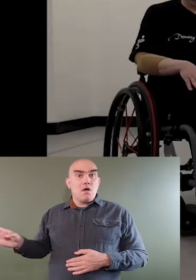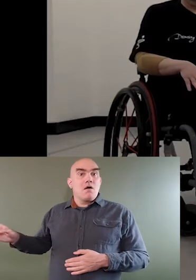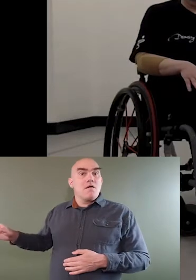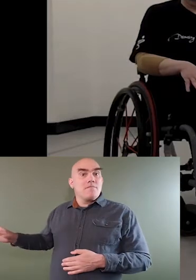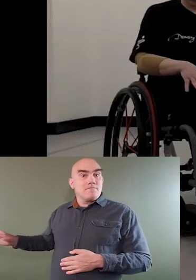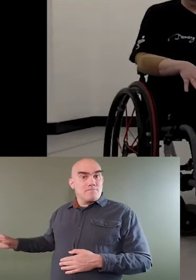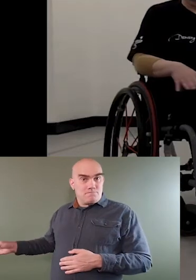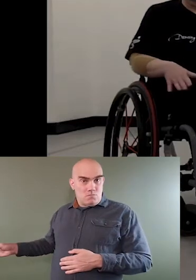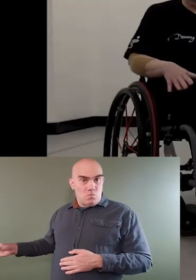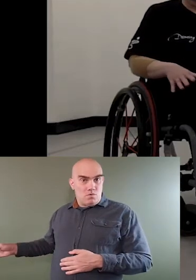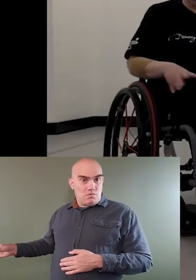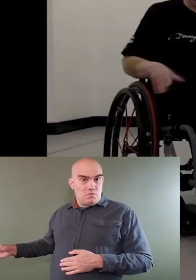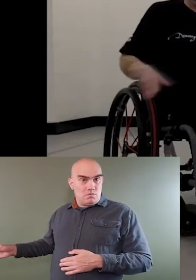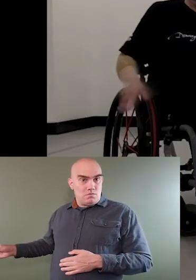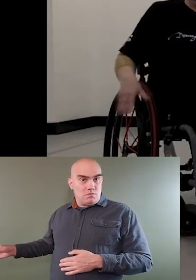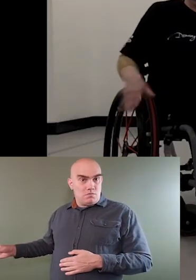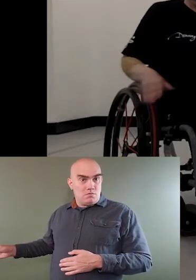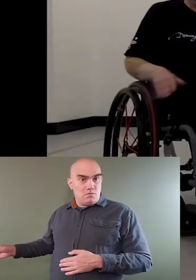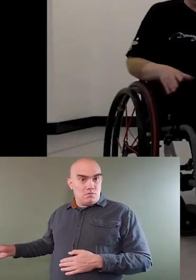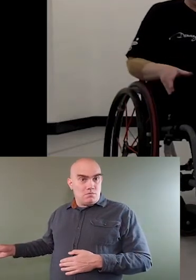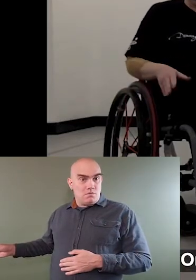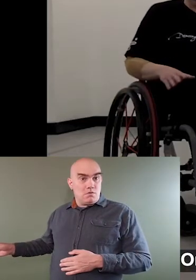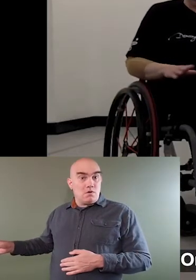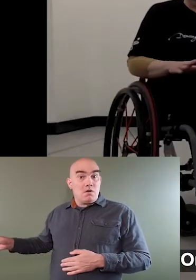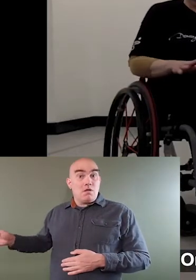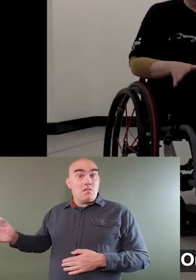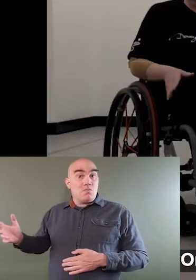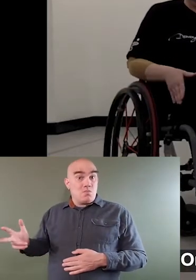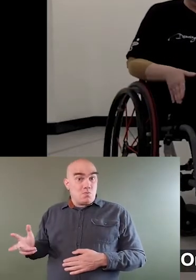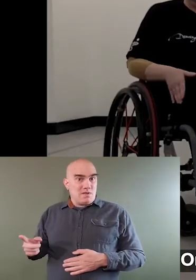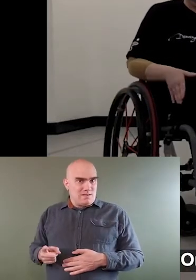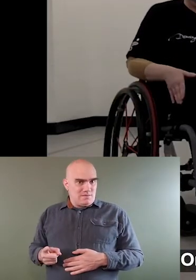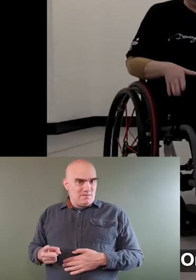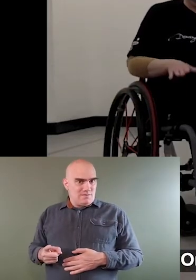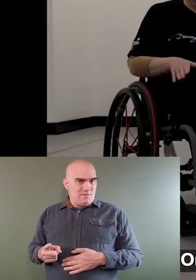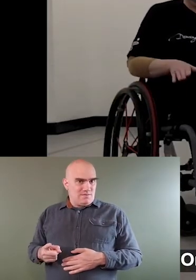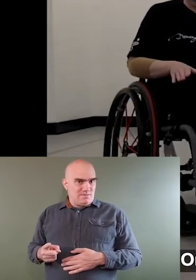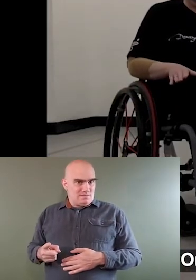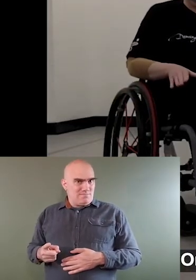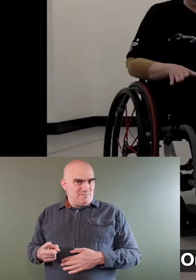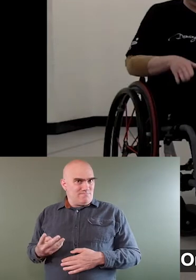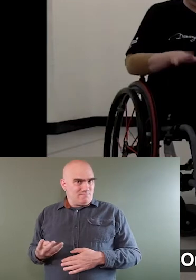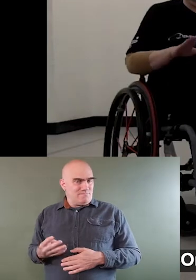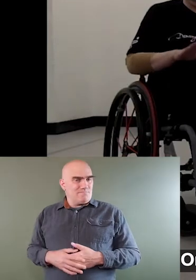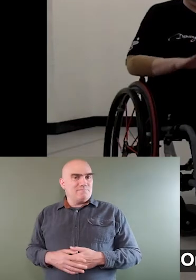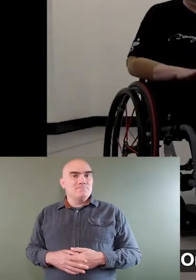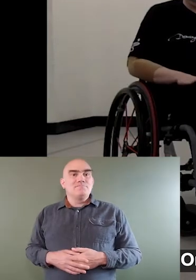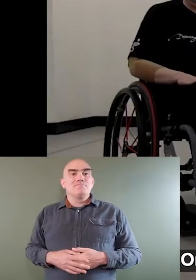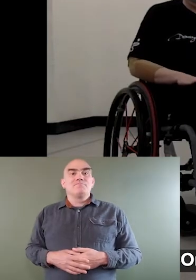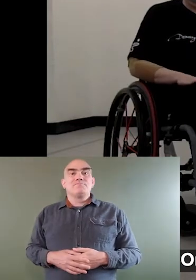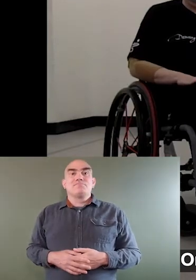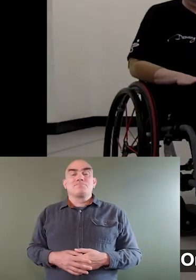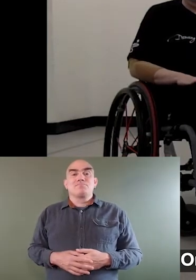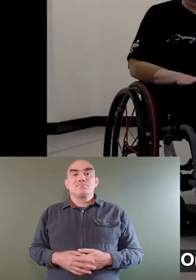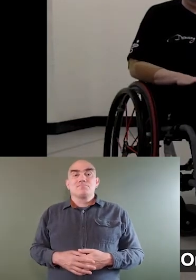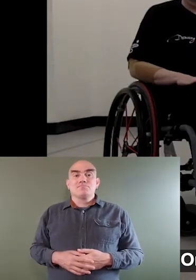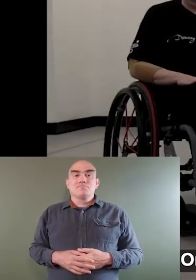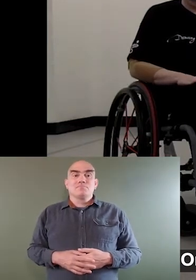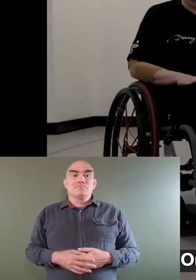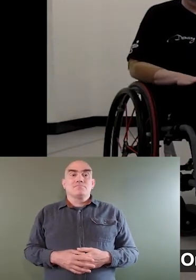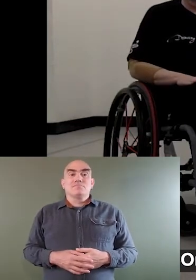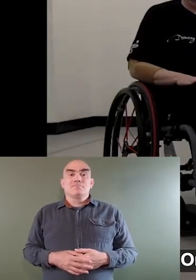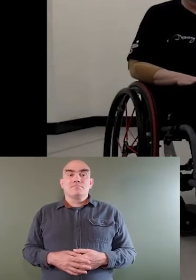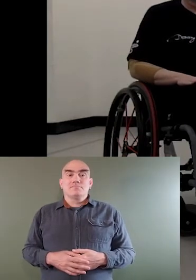side, 4 beats to the back, only 3, and neutral on count